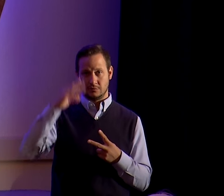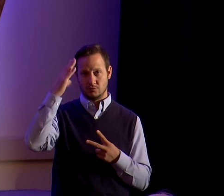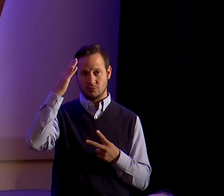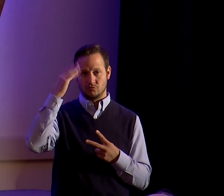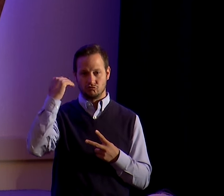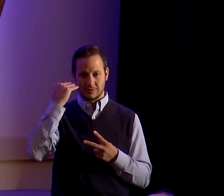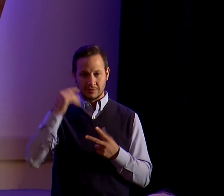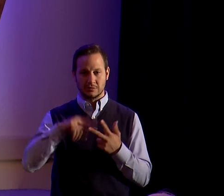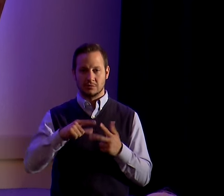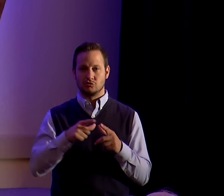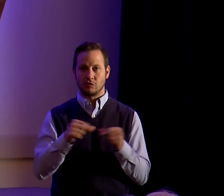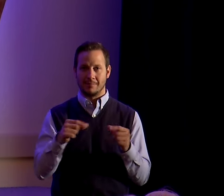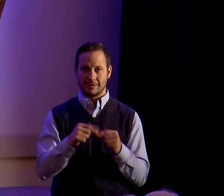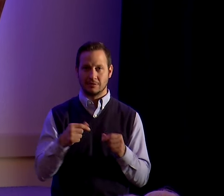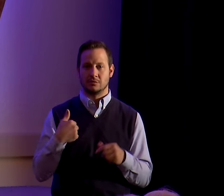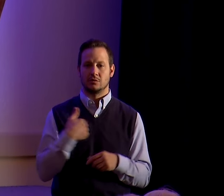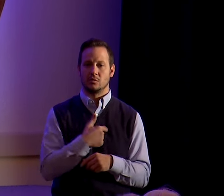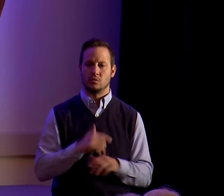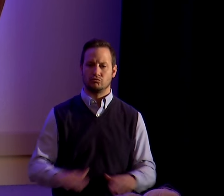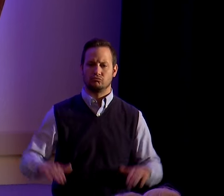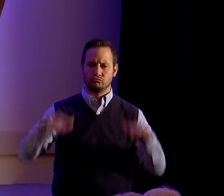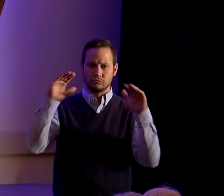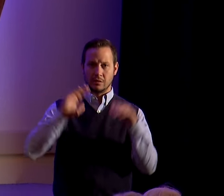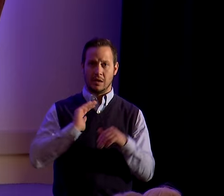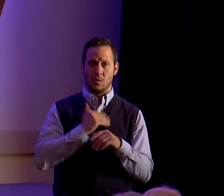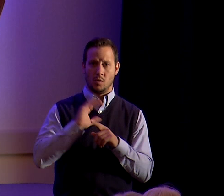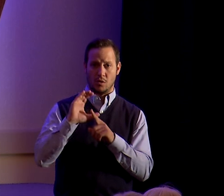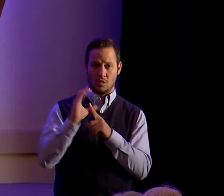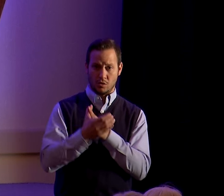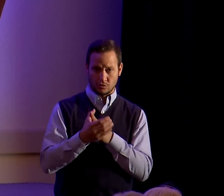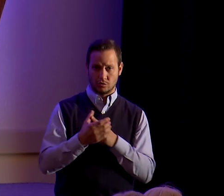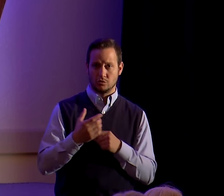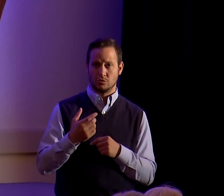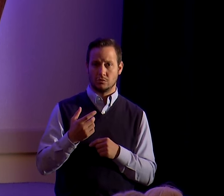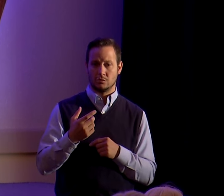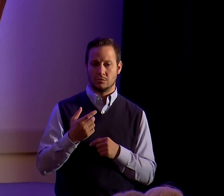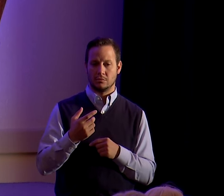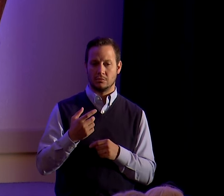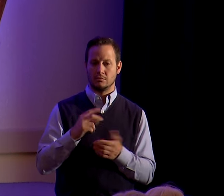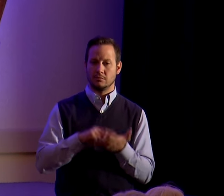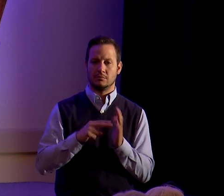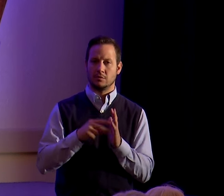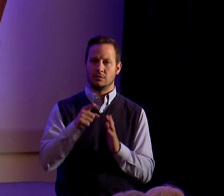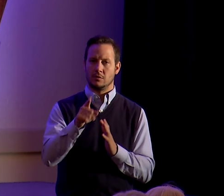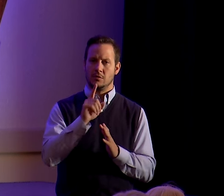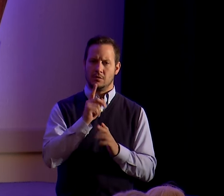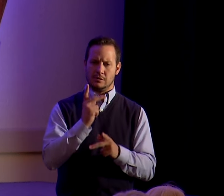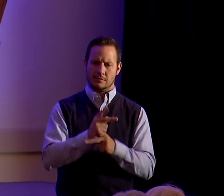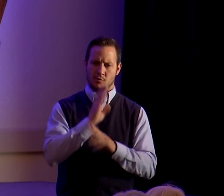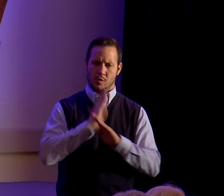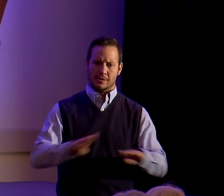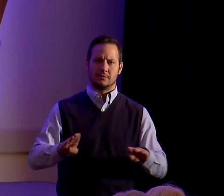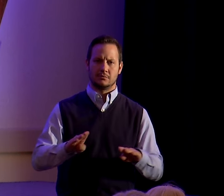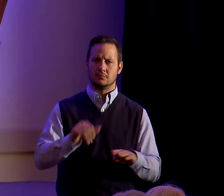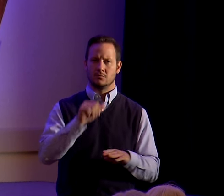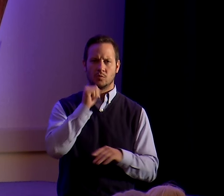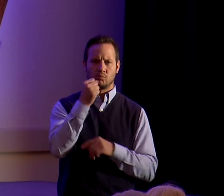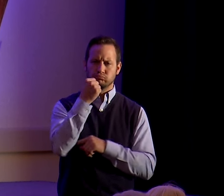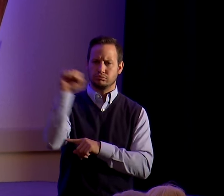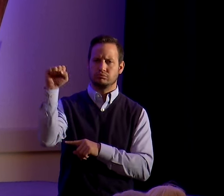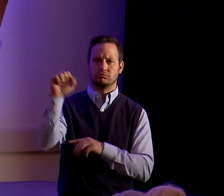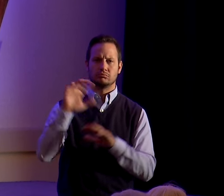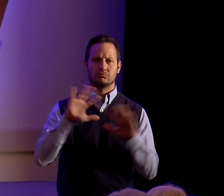Japanese, right? We're brought up in a culture where you're told to not rock the boat, right? So if the